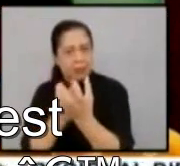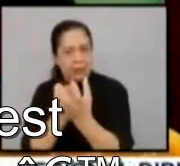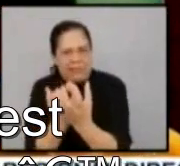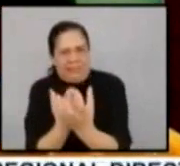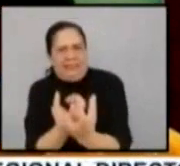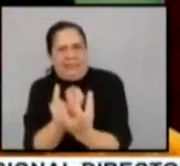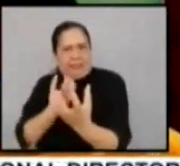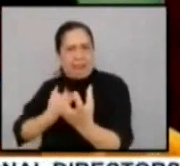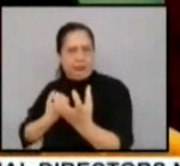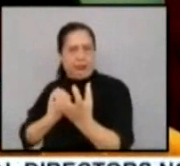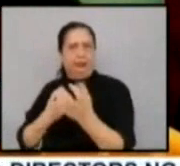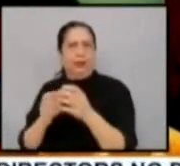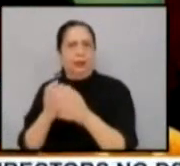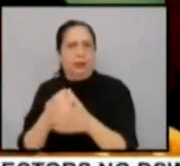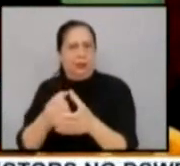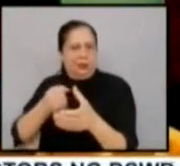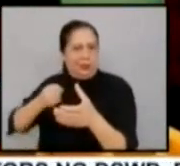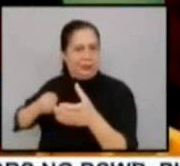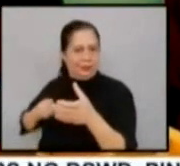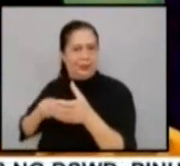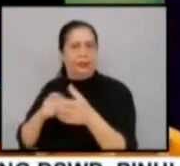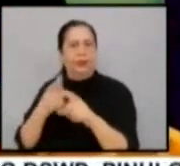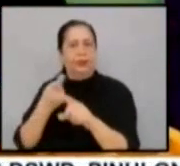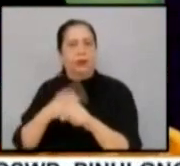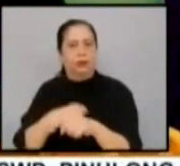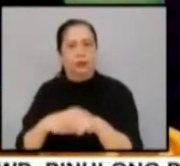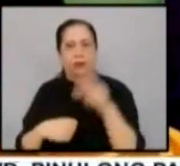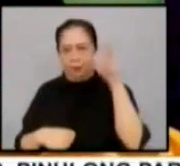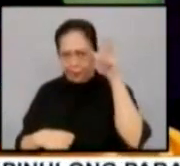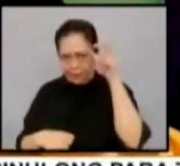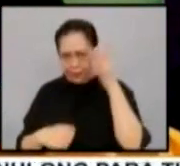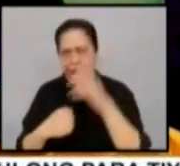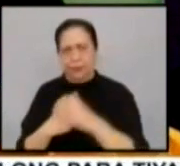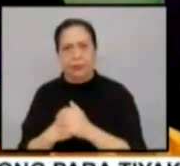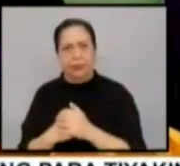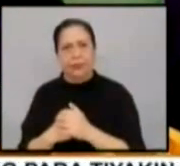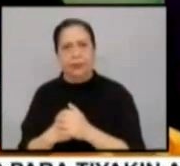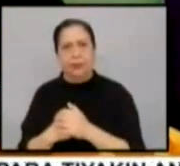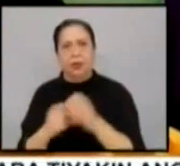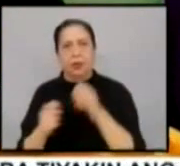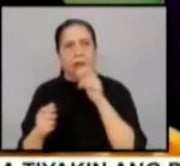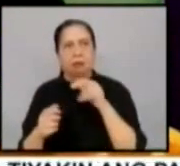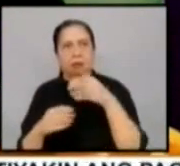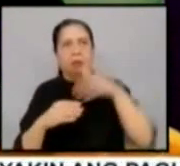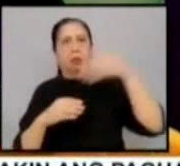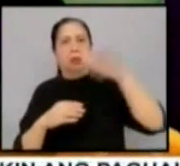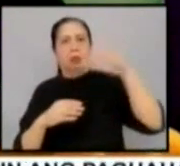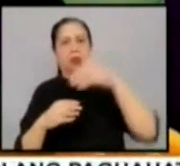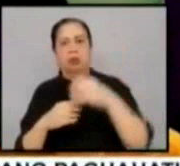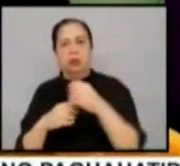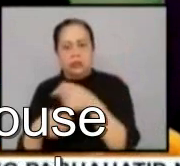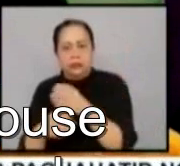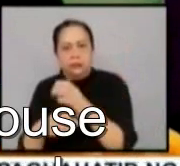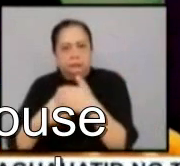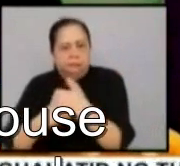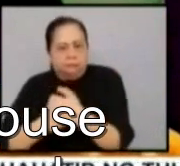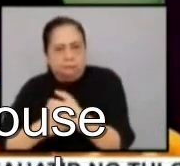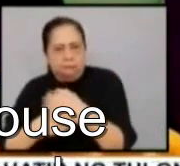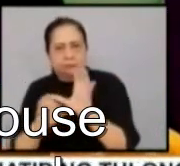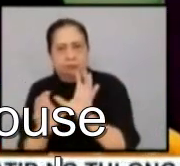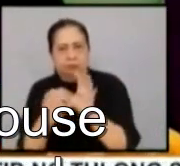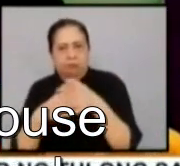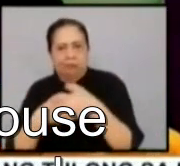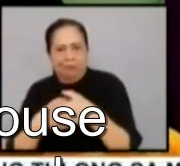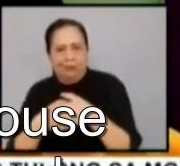masasamang espirito. So, that is the idea. So, exorcism is not about, simply